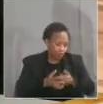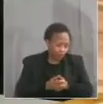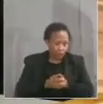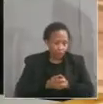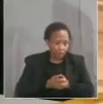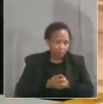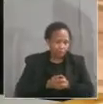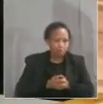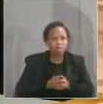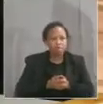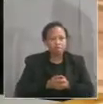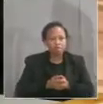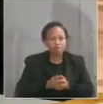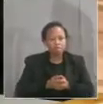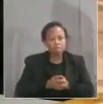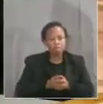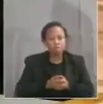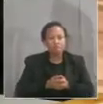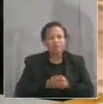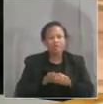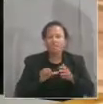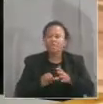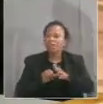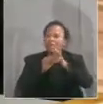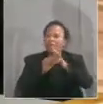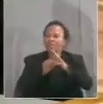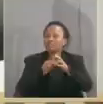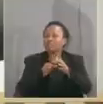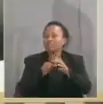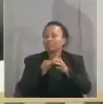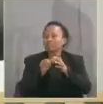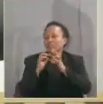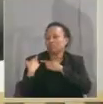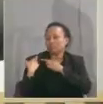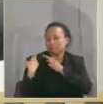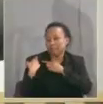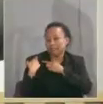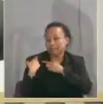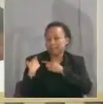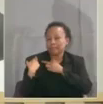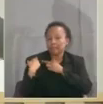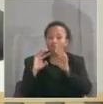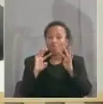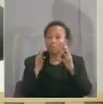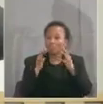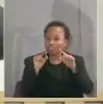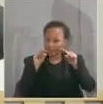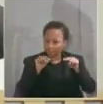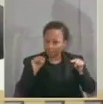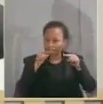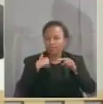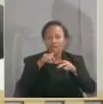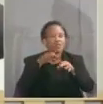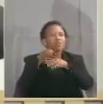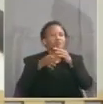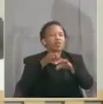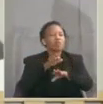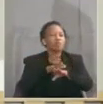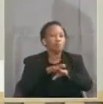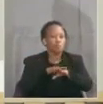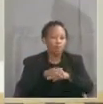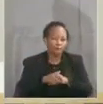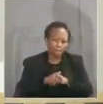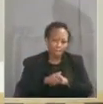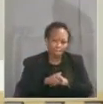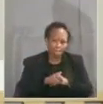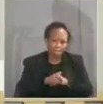In explaining those key responsibilities, commissioners, one will then deduct